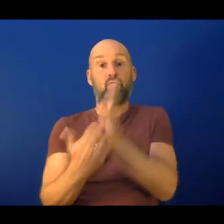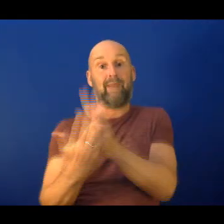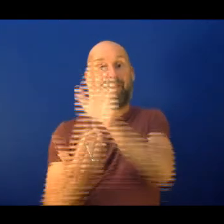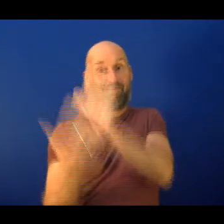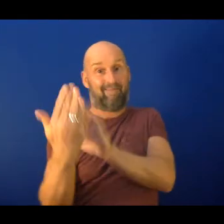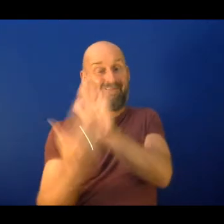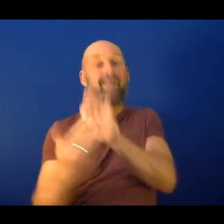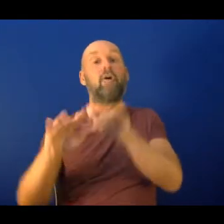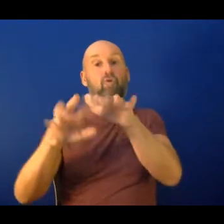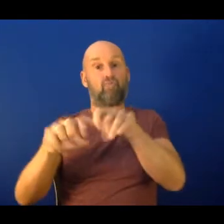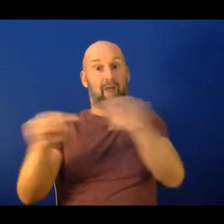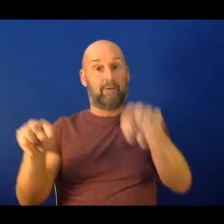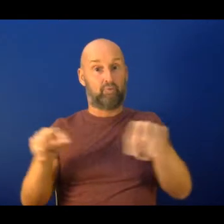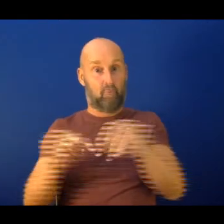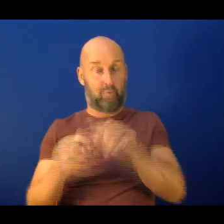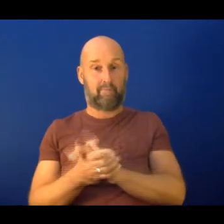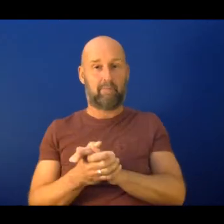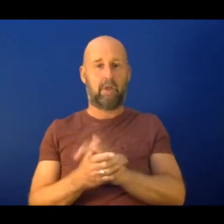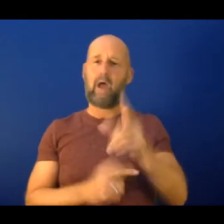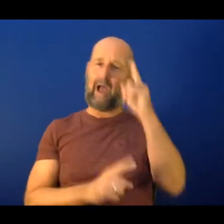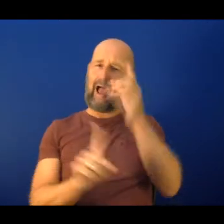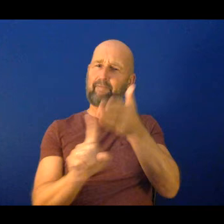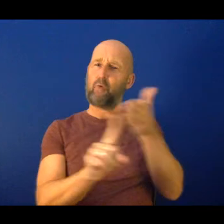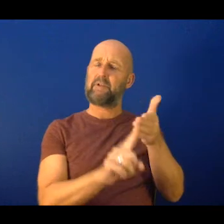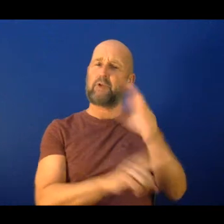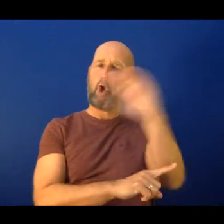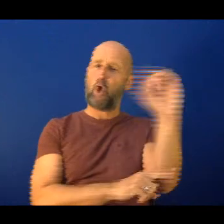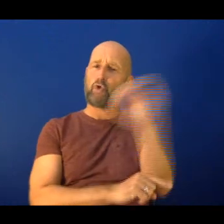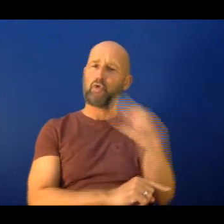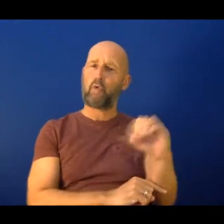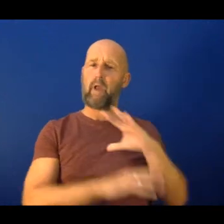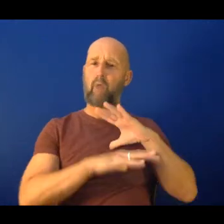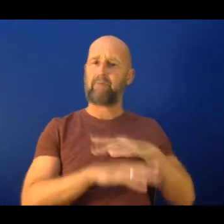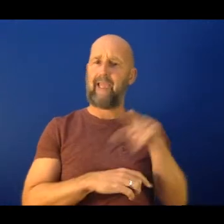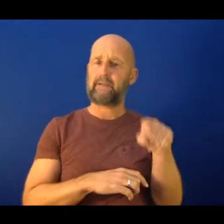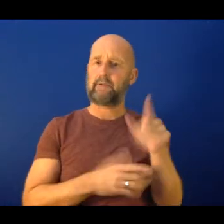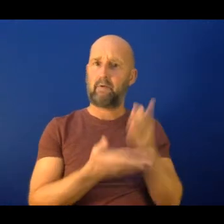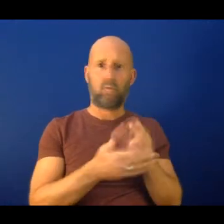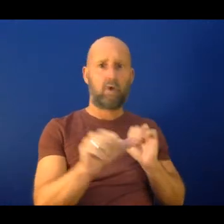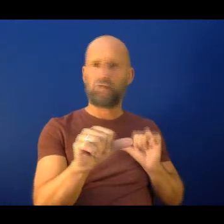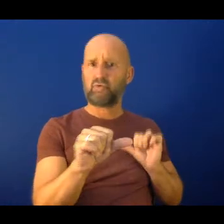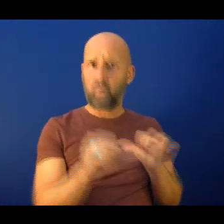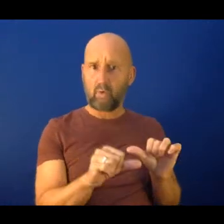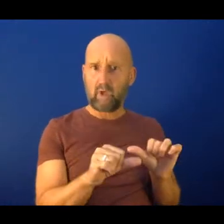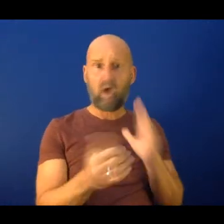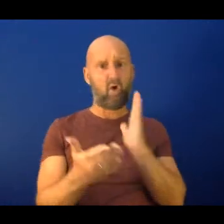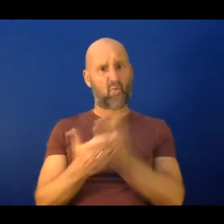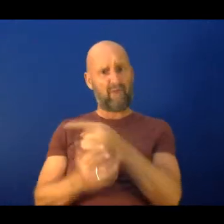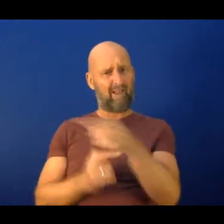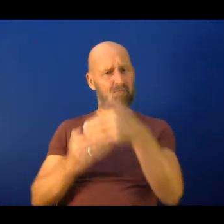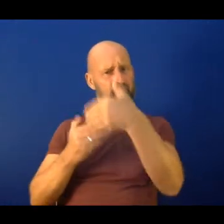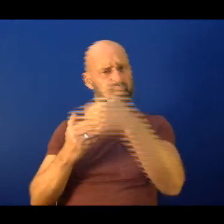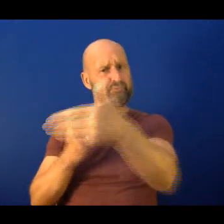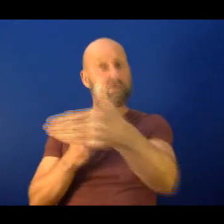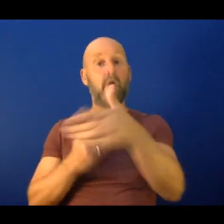life writers' rooms. One thing I really noticed is that Zoom breaks are so much shorter than in real life. And in